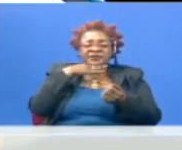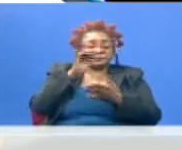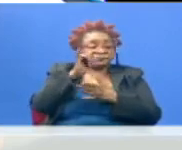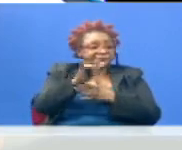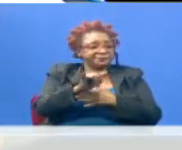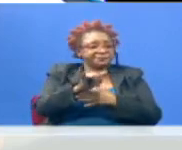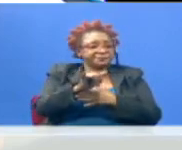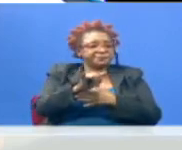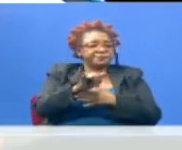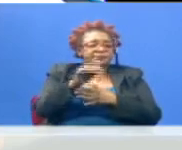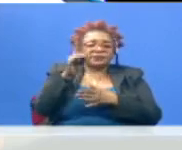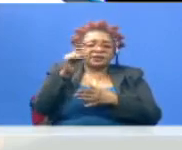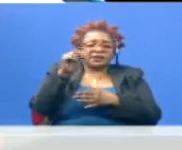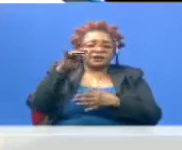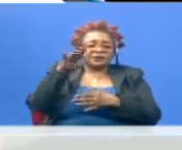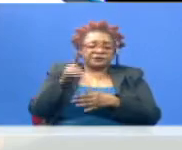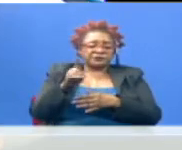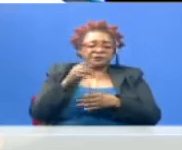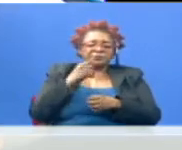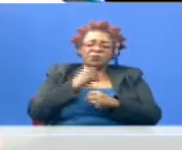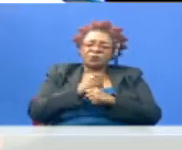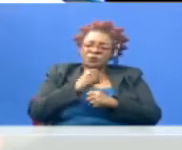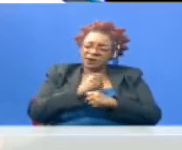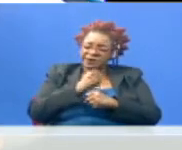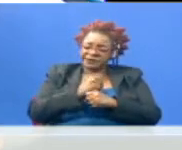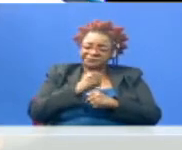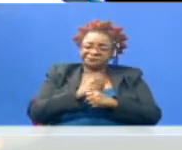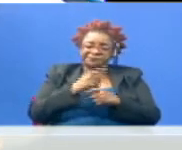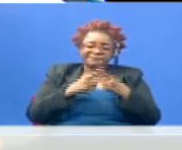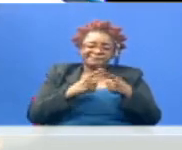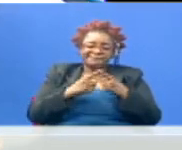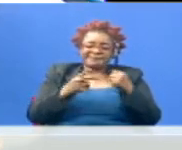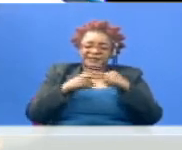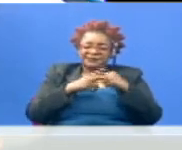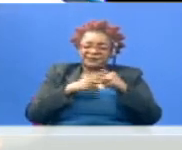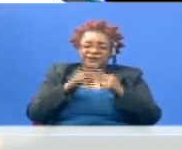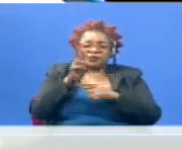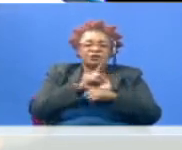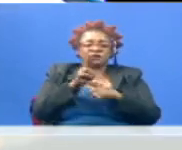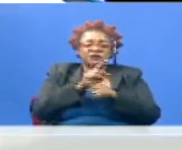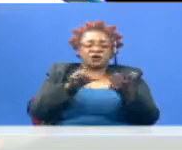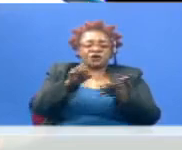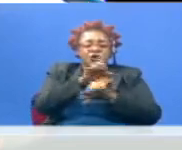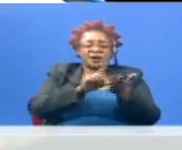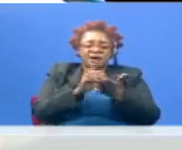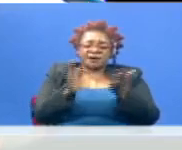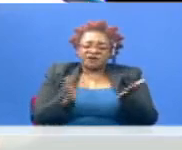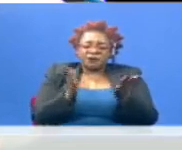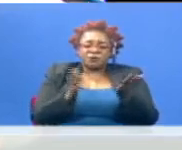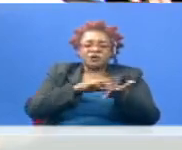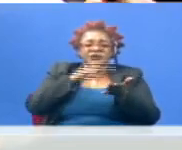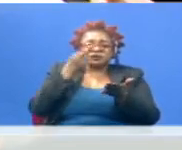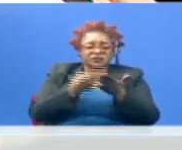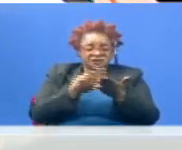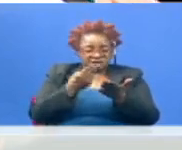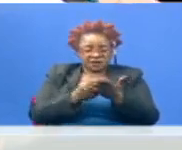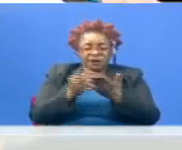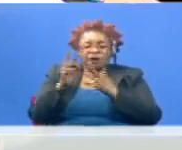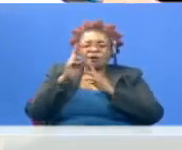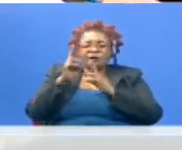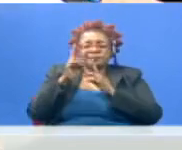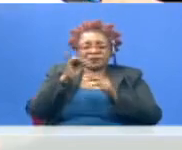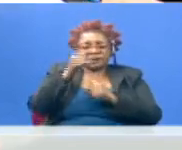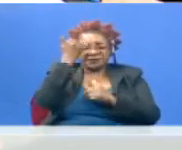David Lawrence Kamau has been working on the craft for 7 years now, using locally available resources, hoping the idea will